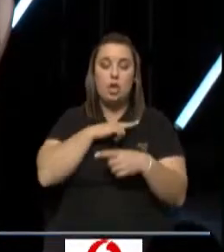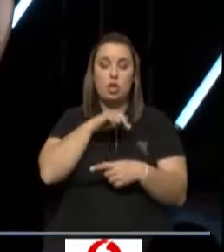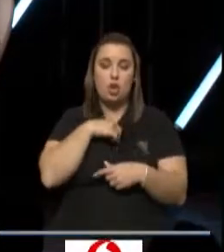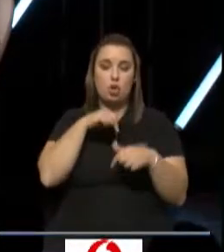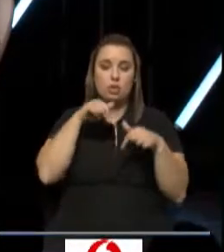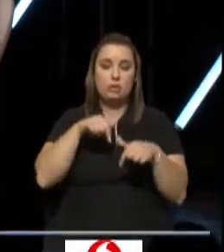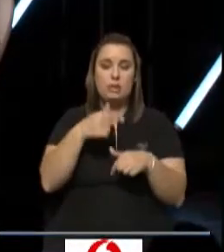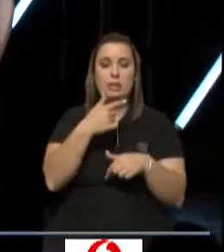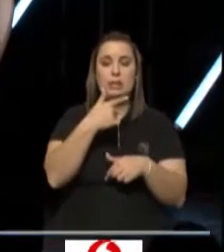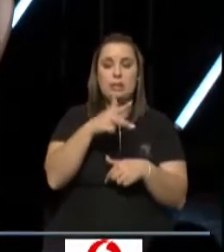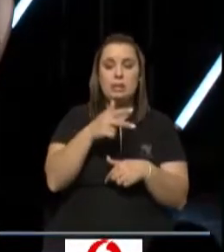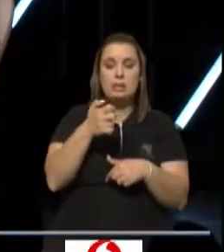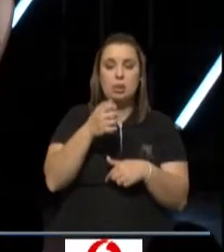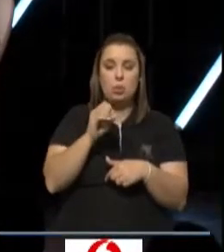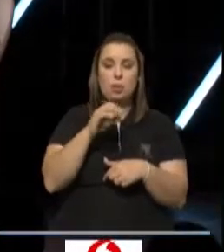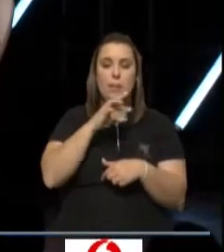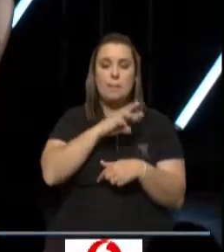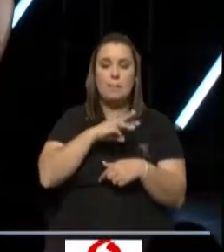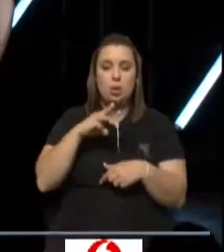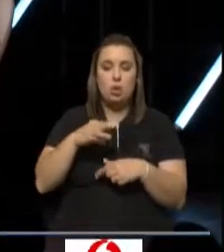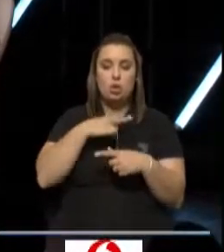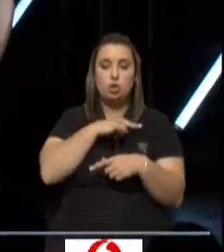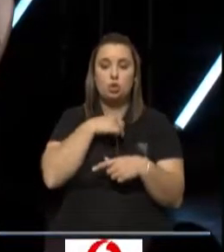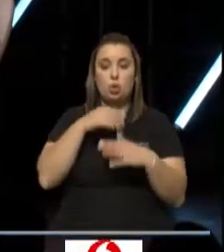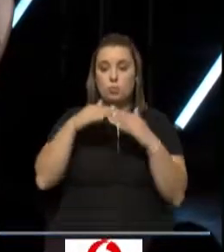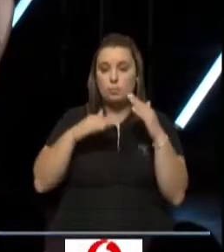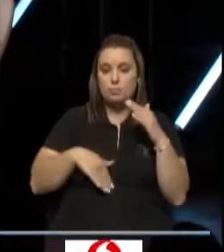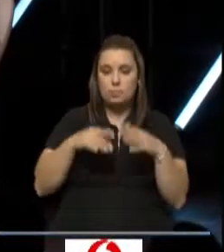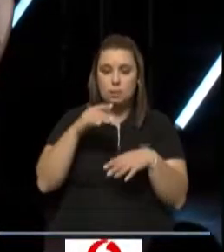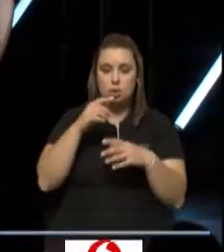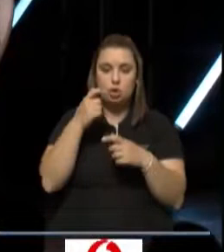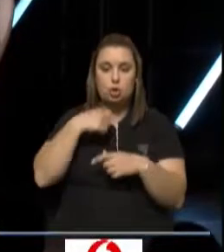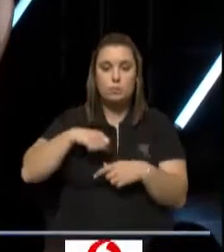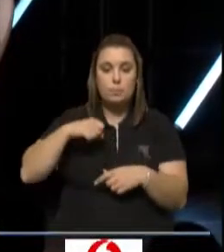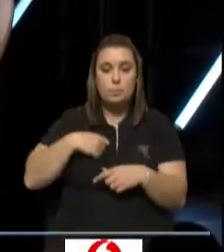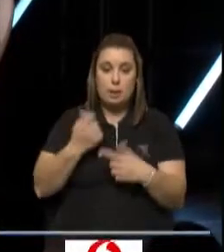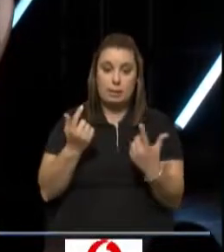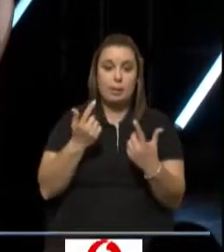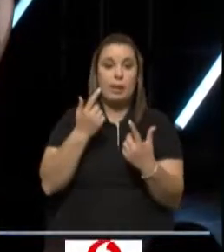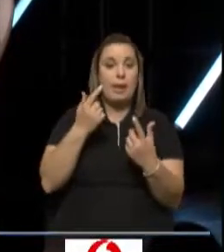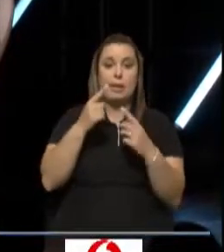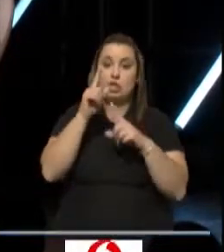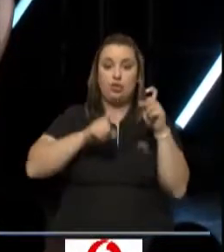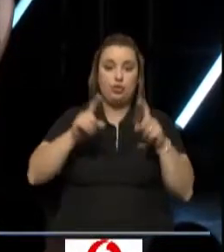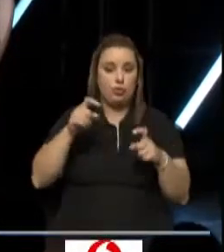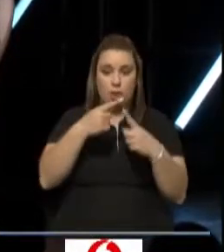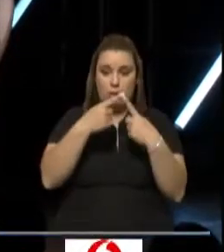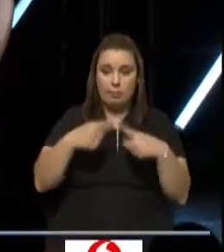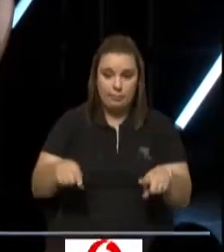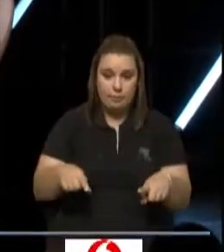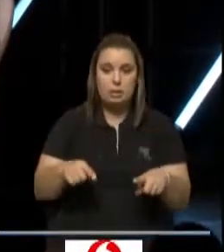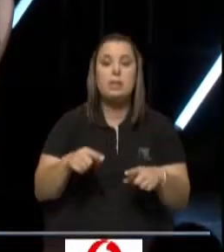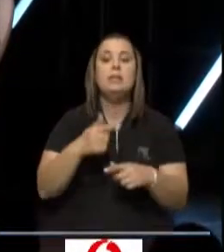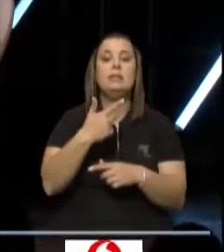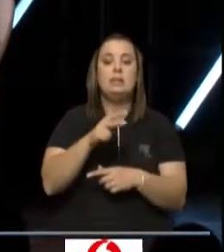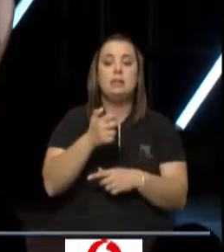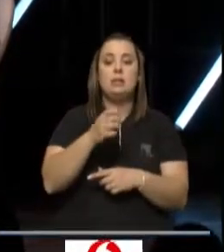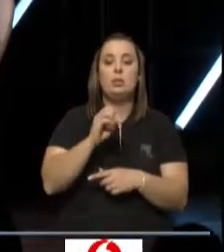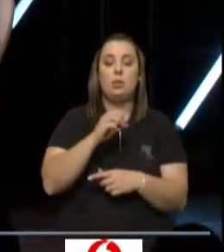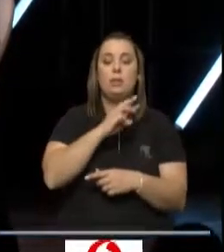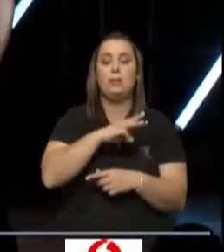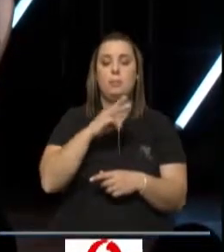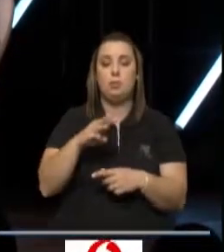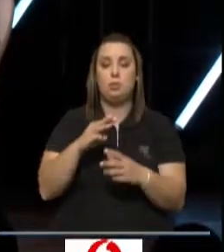economies. And Portugal was 150 million, even though we're much smaller than Spain. You can see that